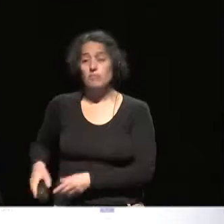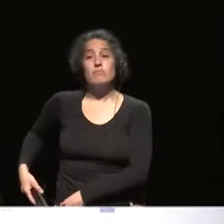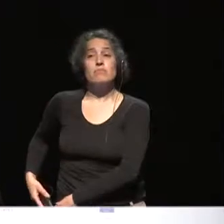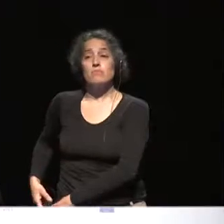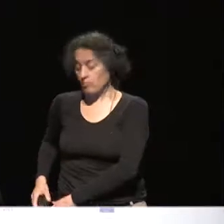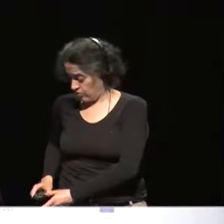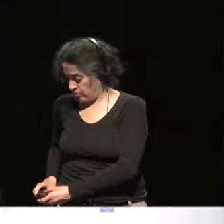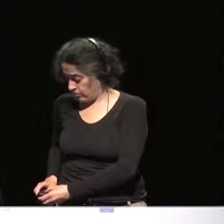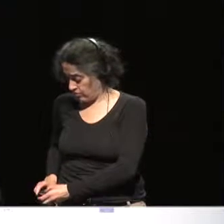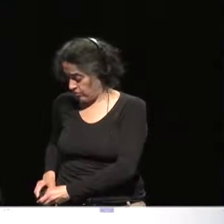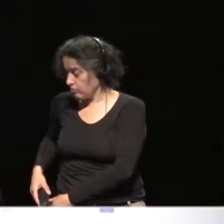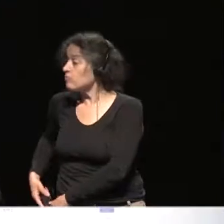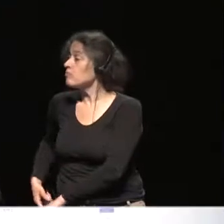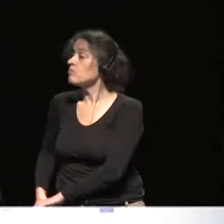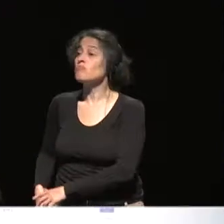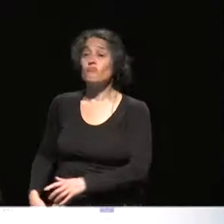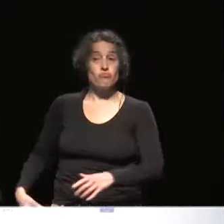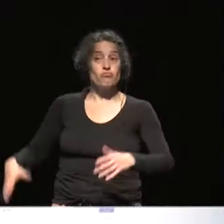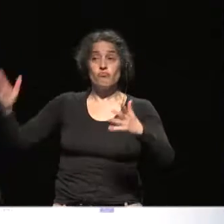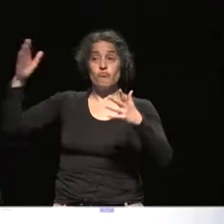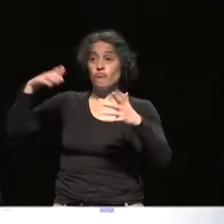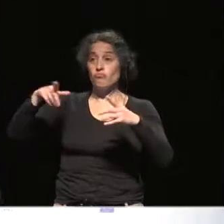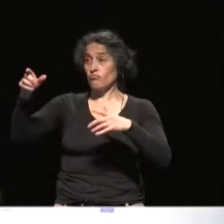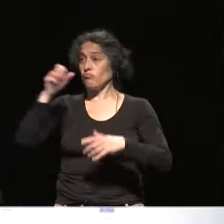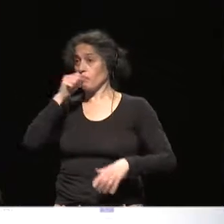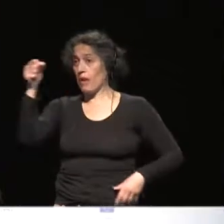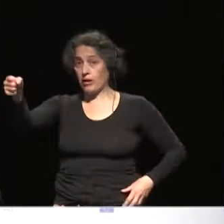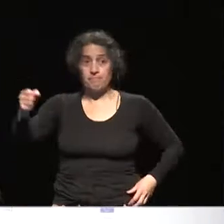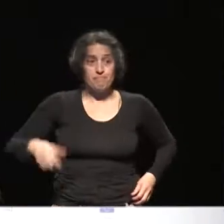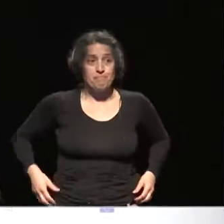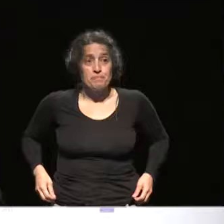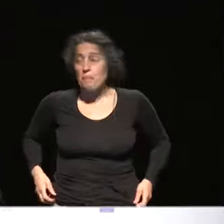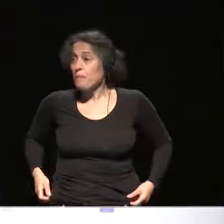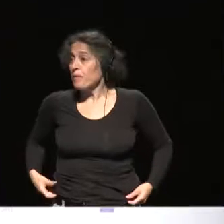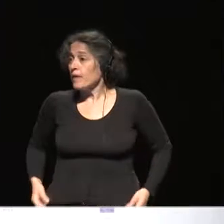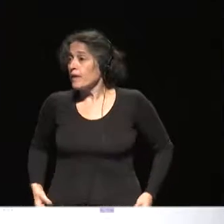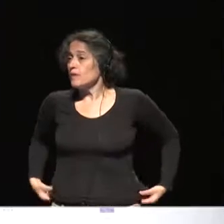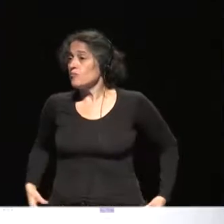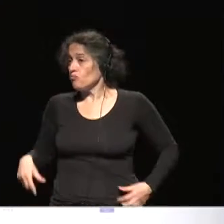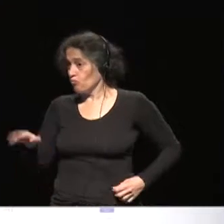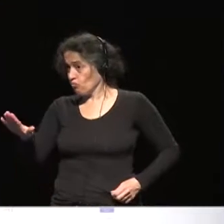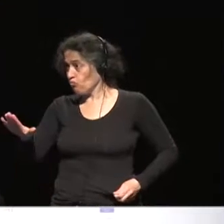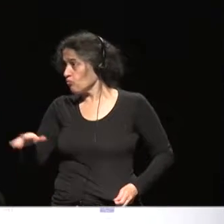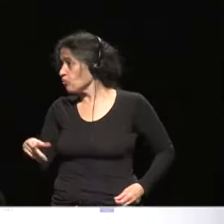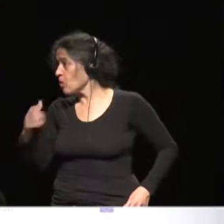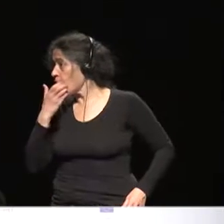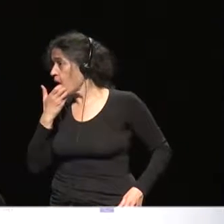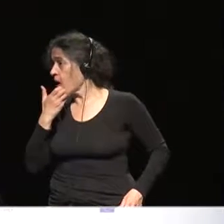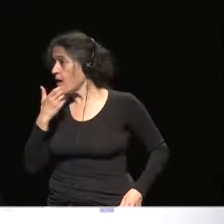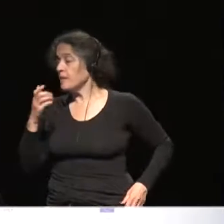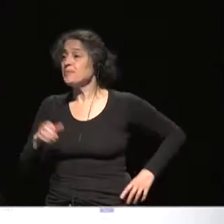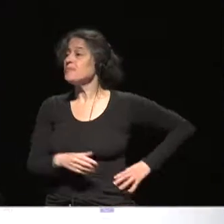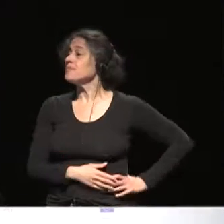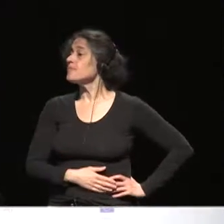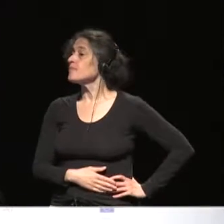Yes, please. If we can just bring the mic to you in a second. Yeah, here in the middle.